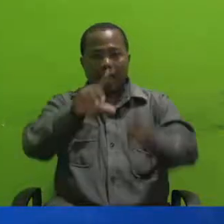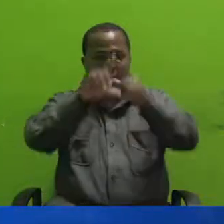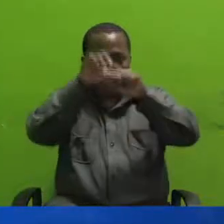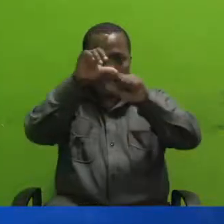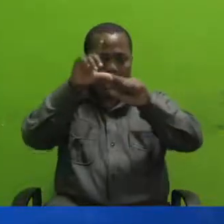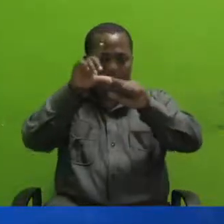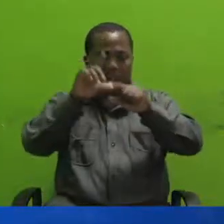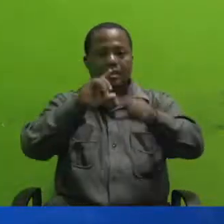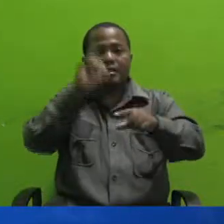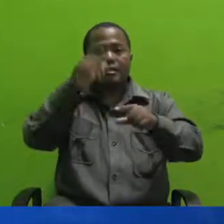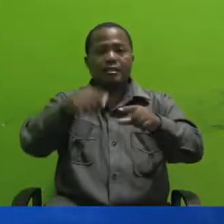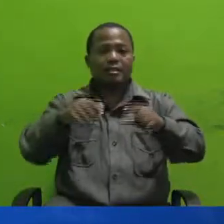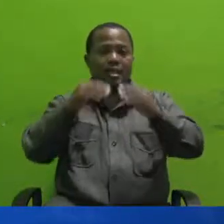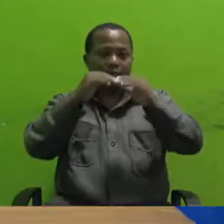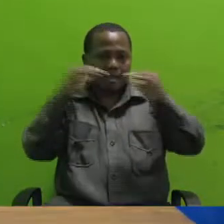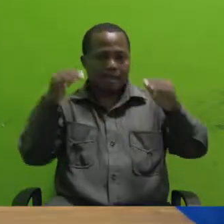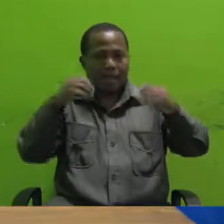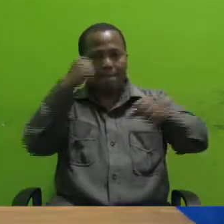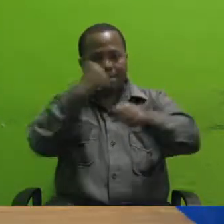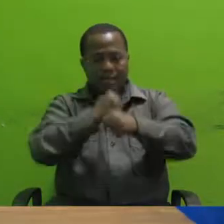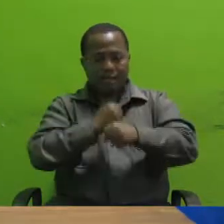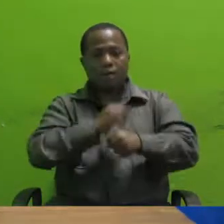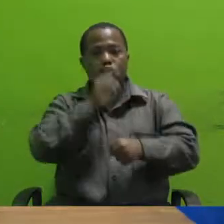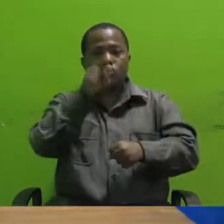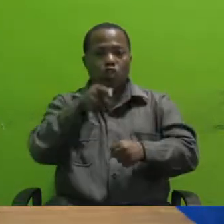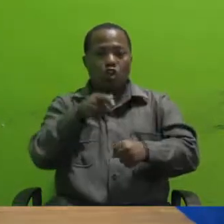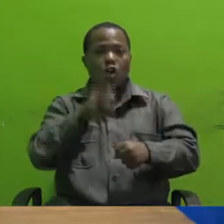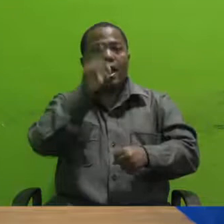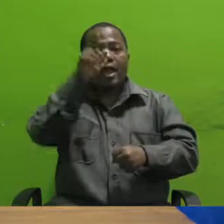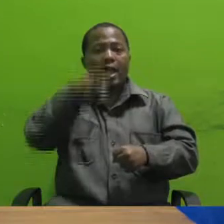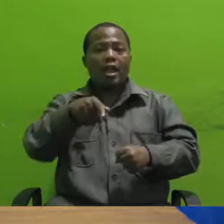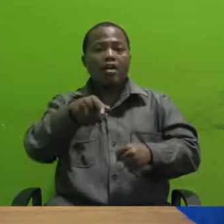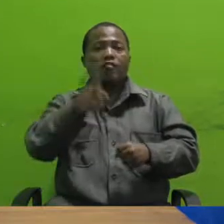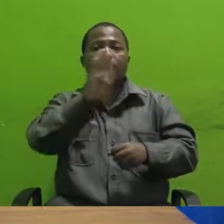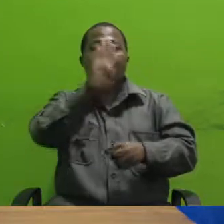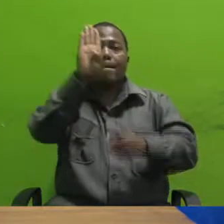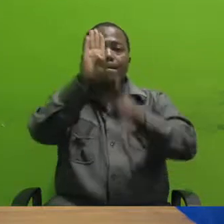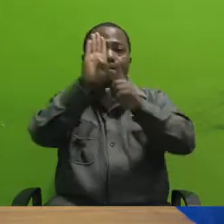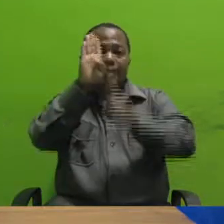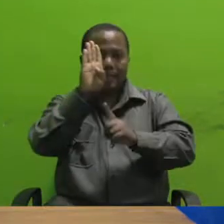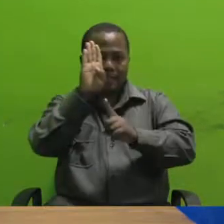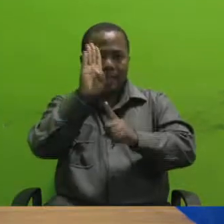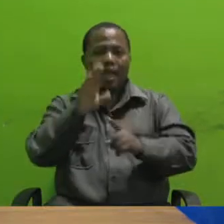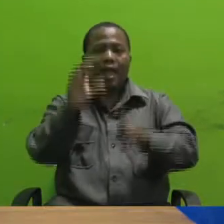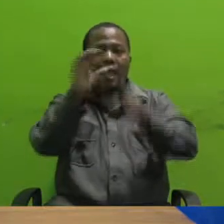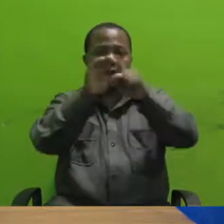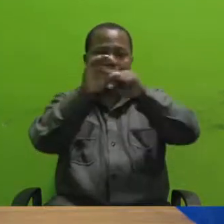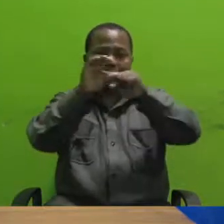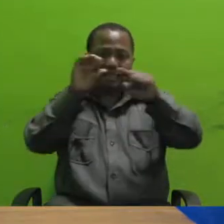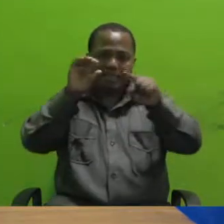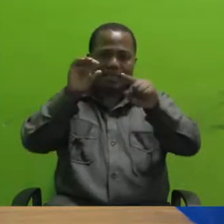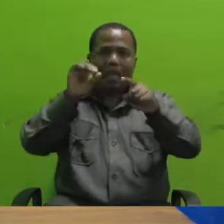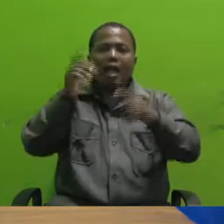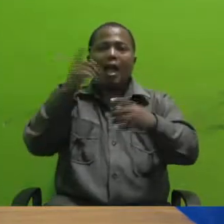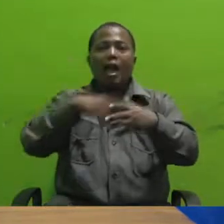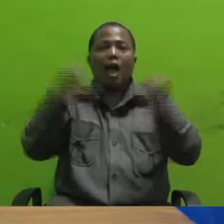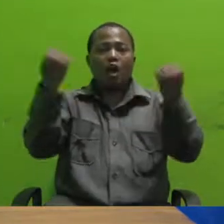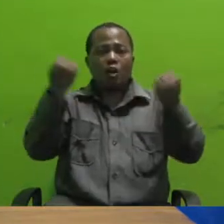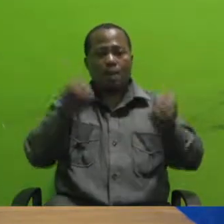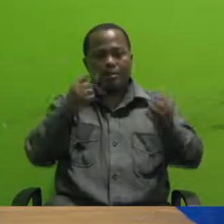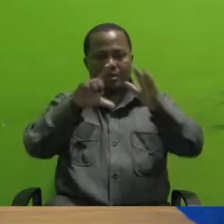the angles in which the sum, they make it 90. So if beta and theta are complementary